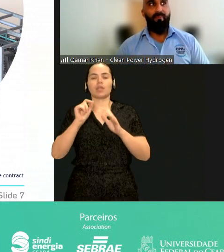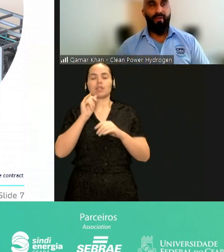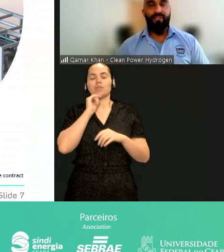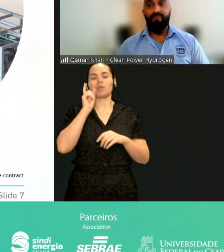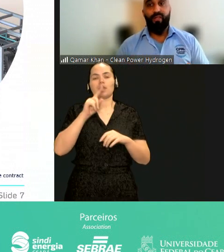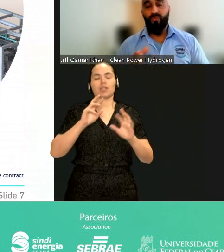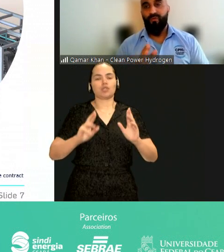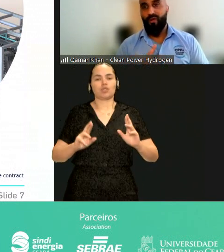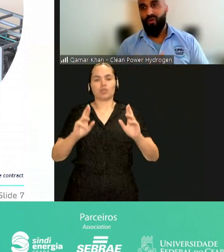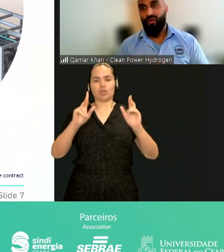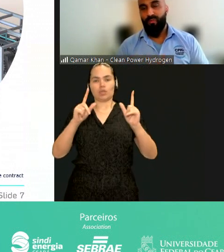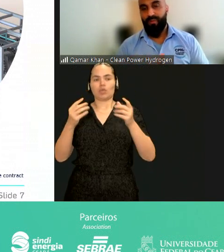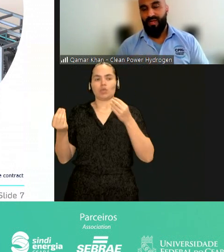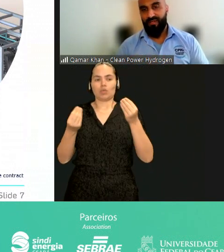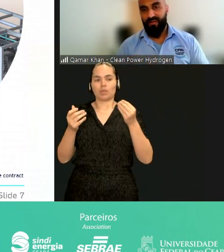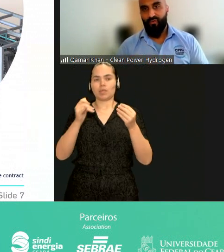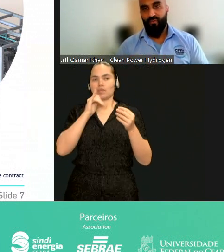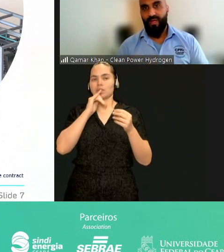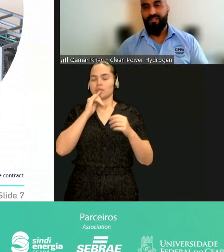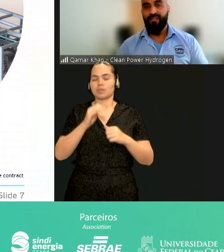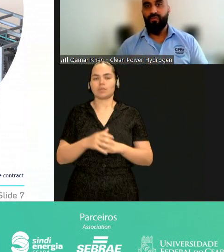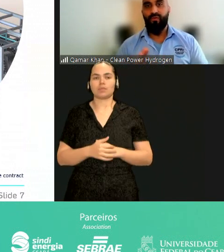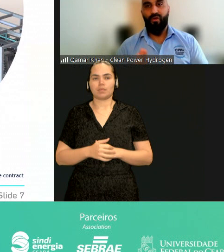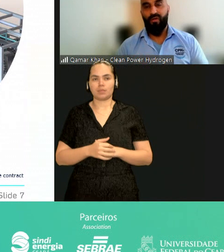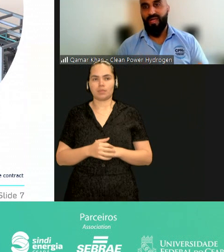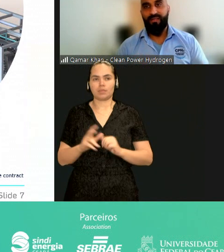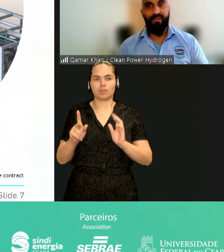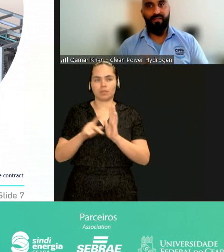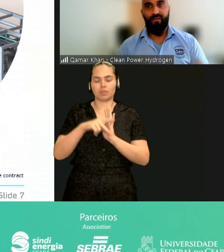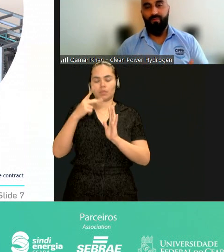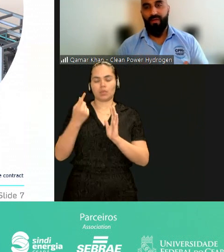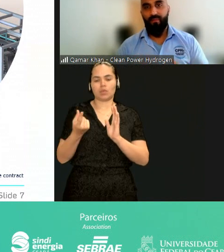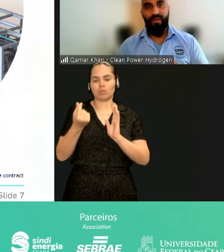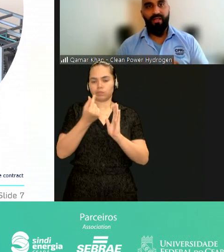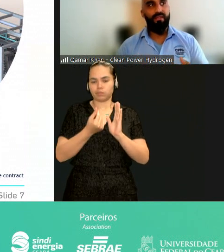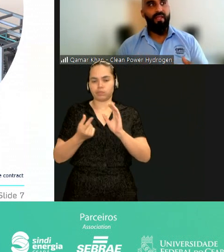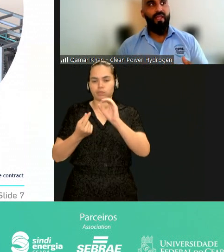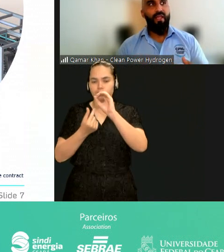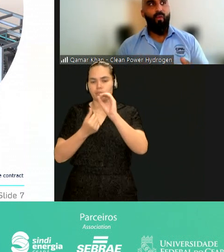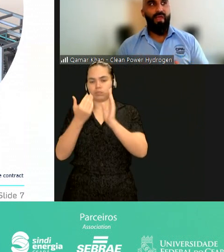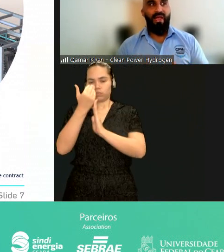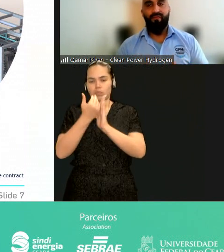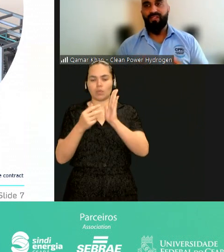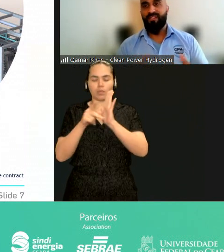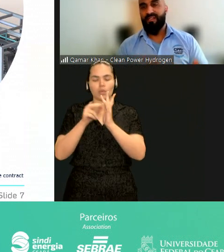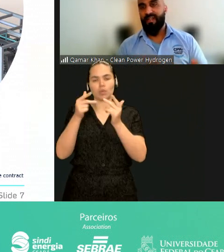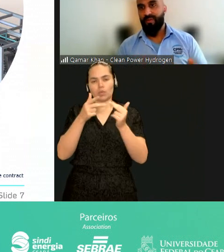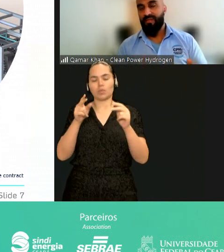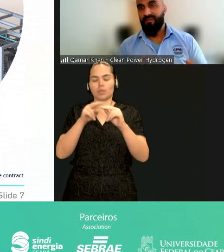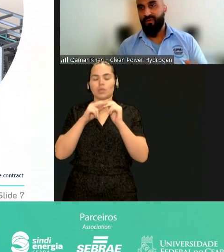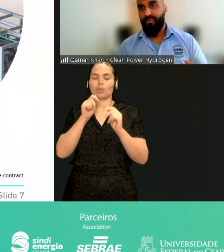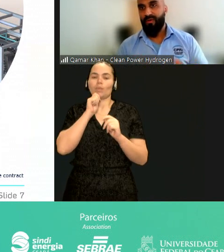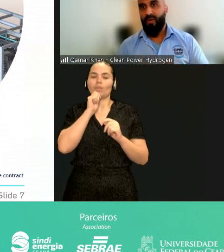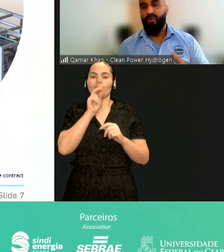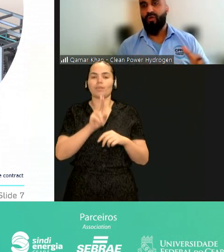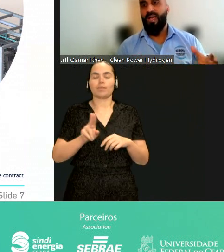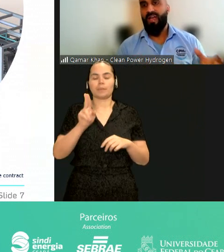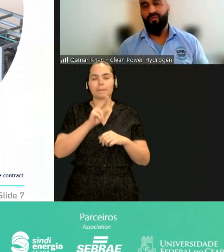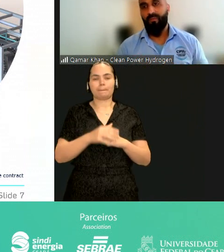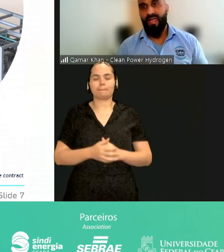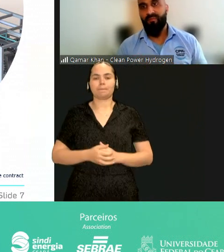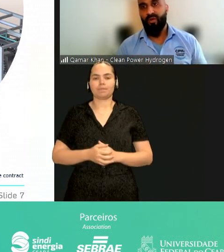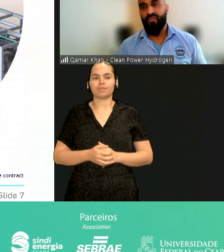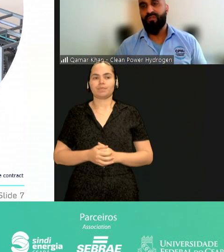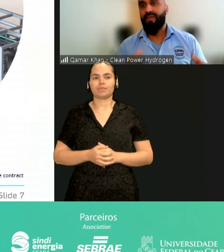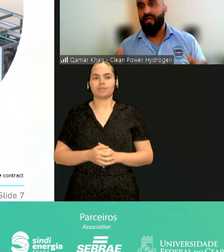And plus, because we've got no platinum group metals, we've got no catalysts and no membranes, we have a sustainability footprint where we don't have